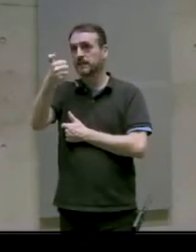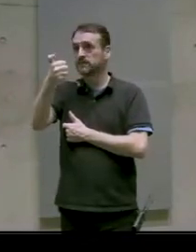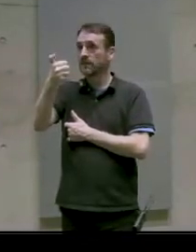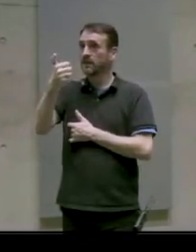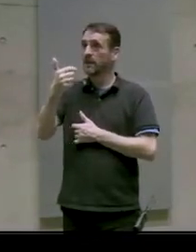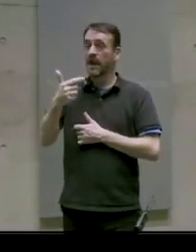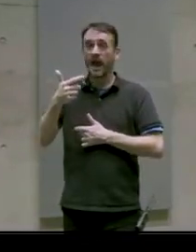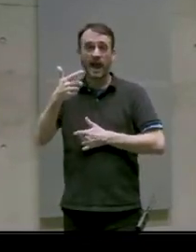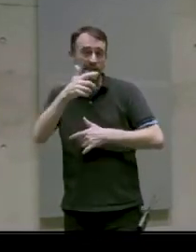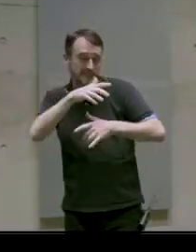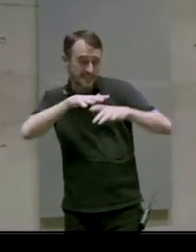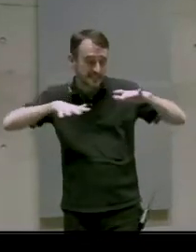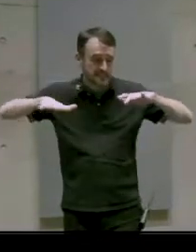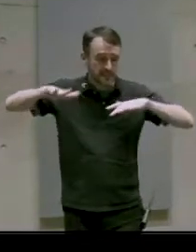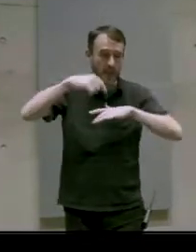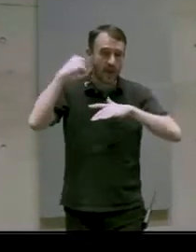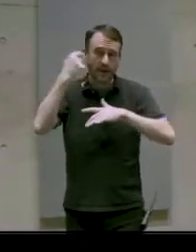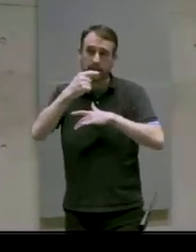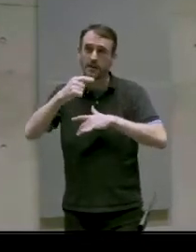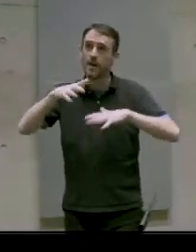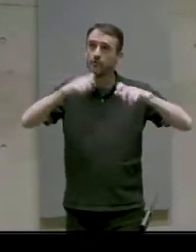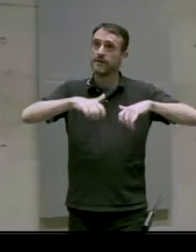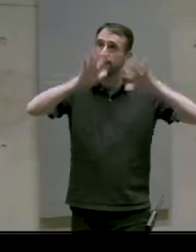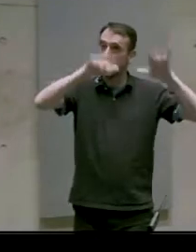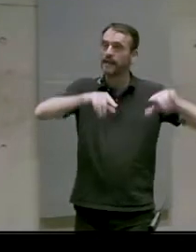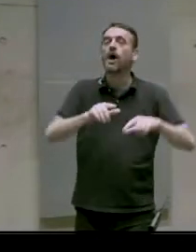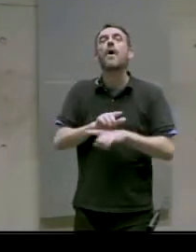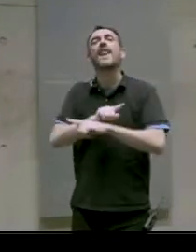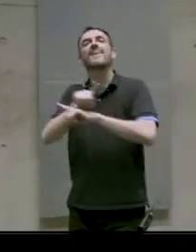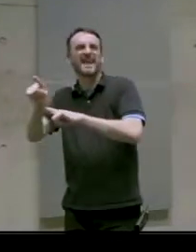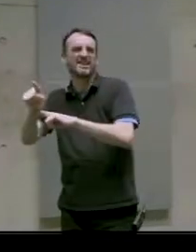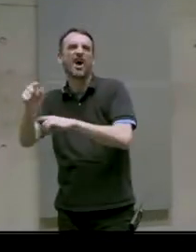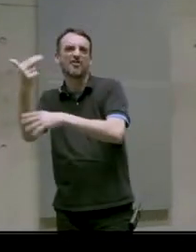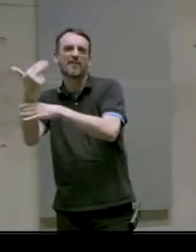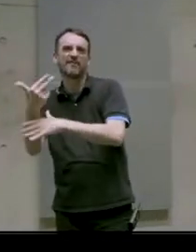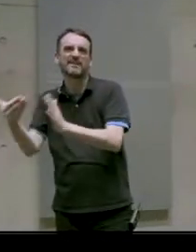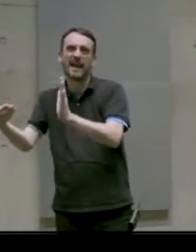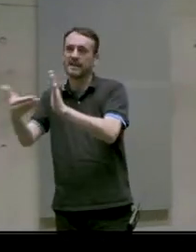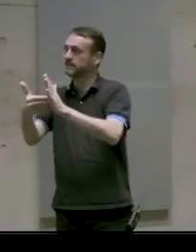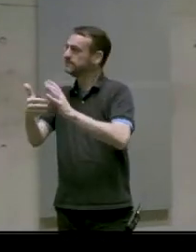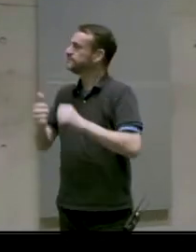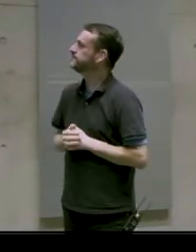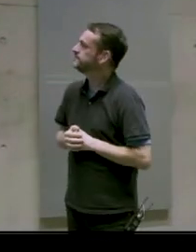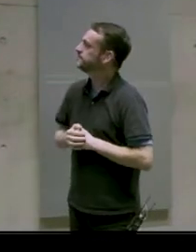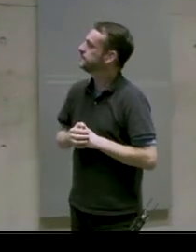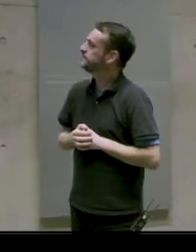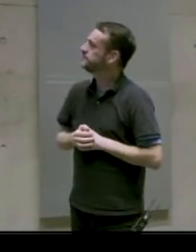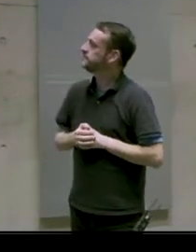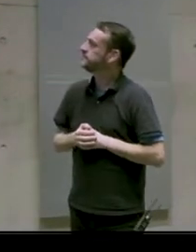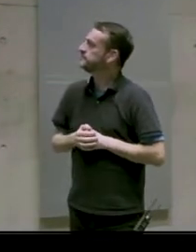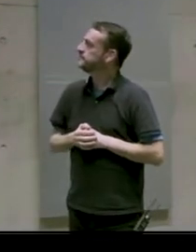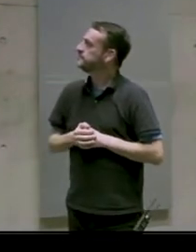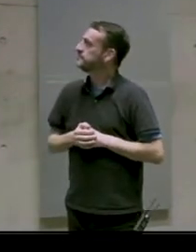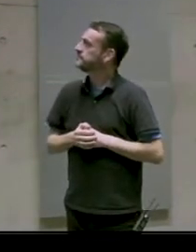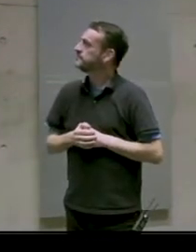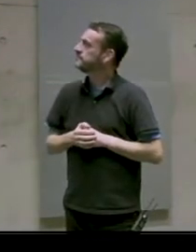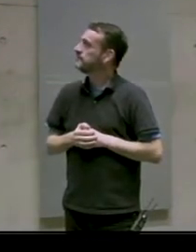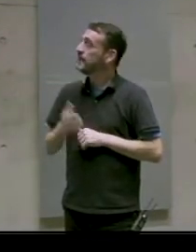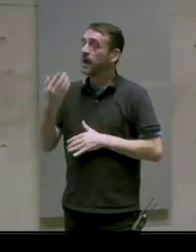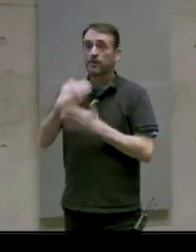freezing rain swiftly soaked the clothes. We obviously of any of added those who graphics were hardy afterwards. enough to venture out. I burst into the cozy sitting